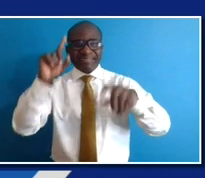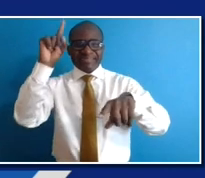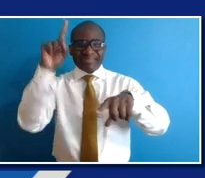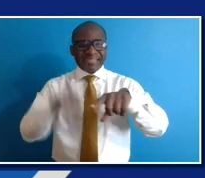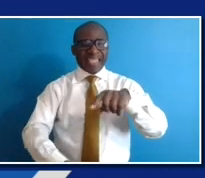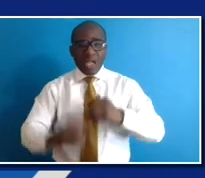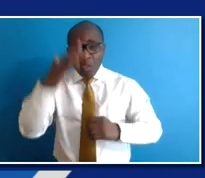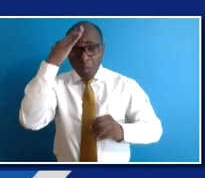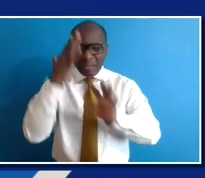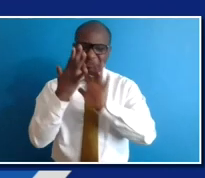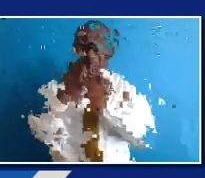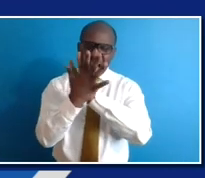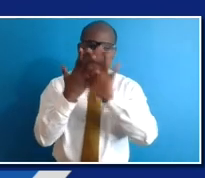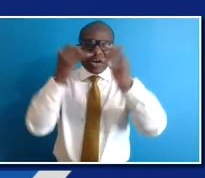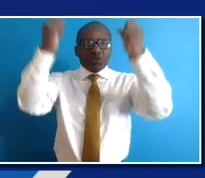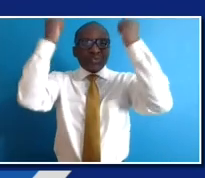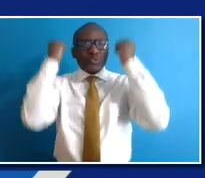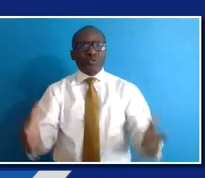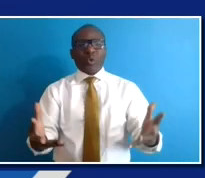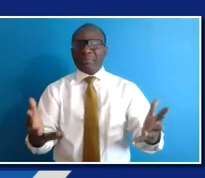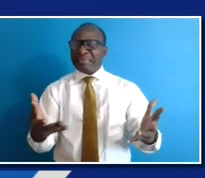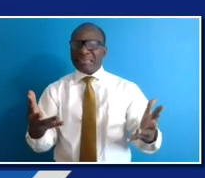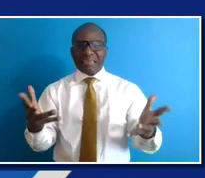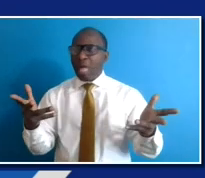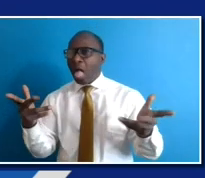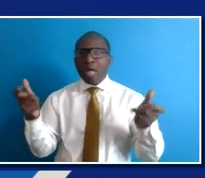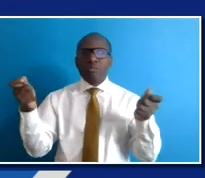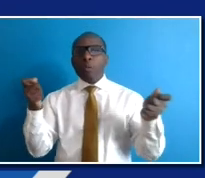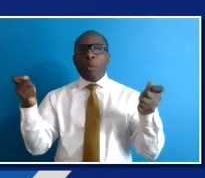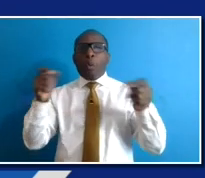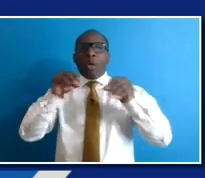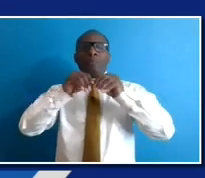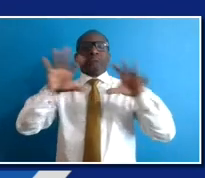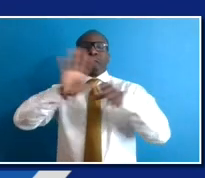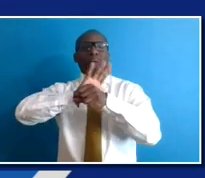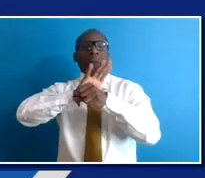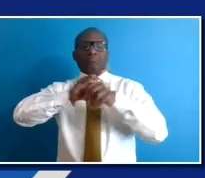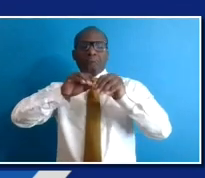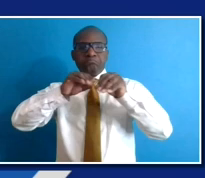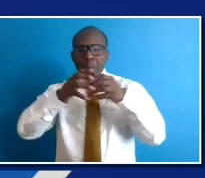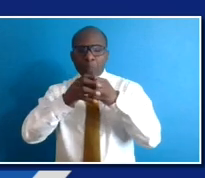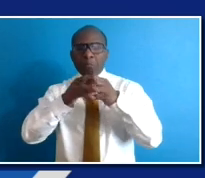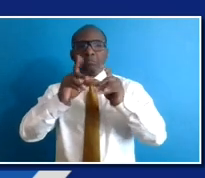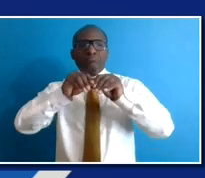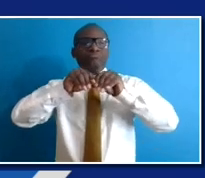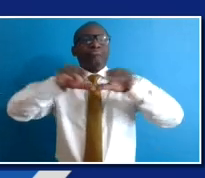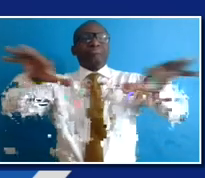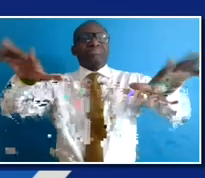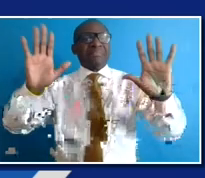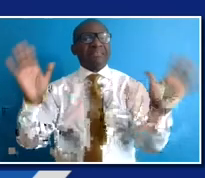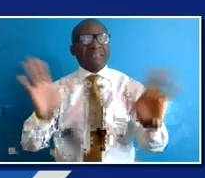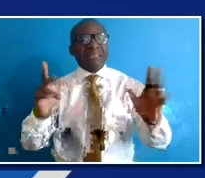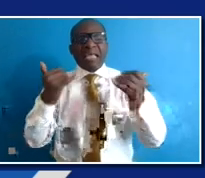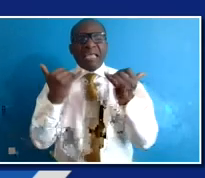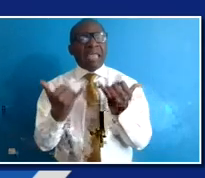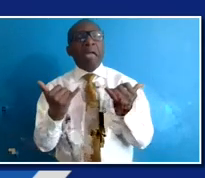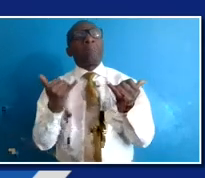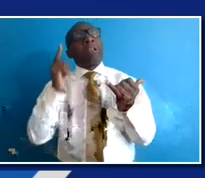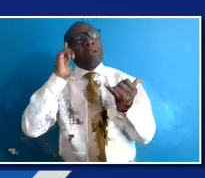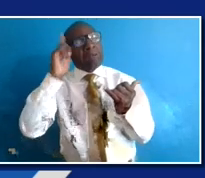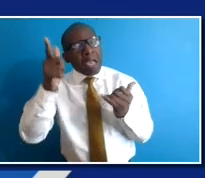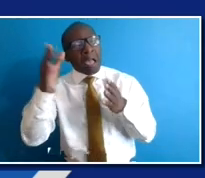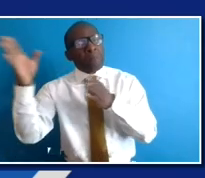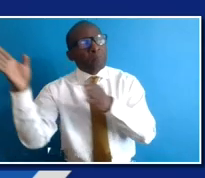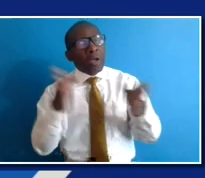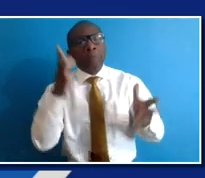had to close those events. So we keep the park open. We do these drive-in movies as an opportunity for some enjoyment.